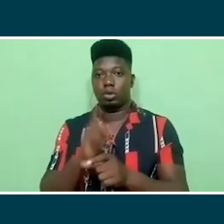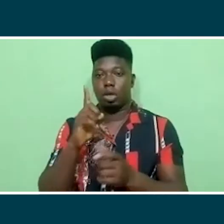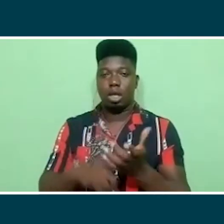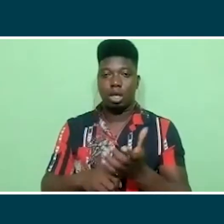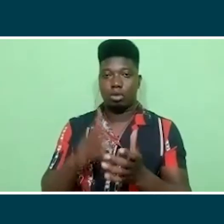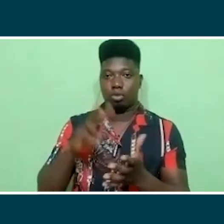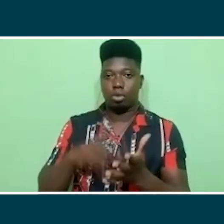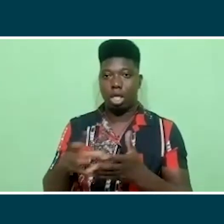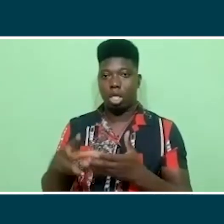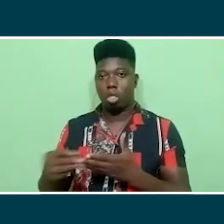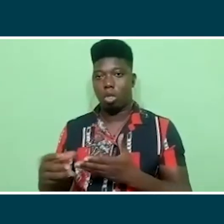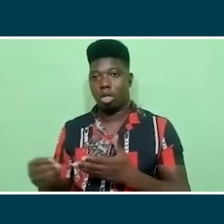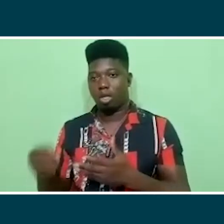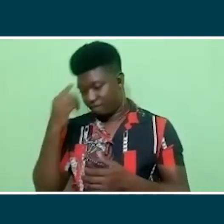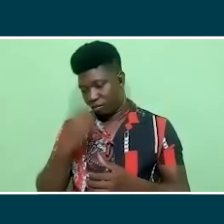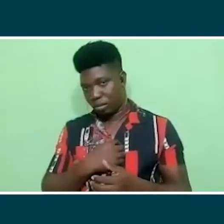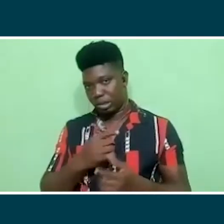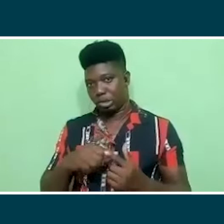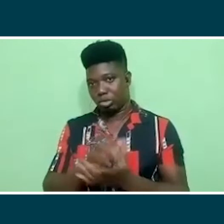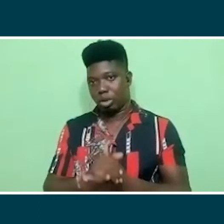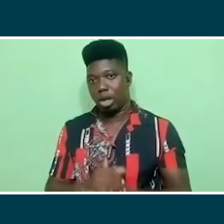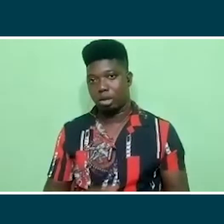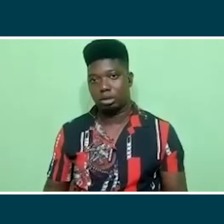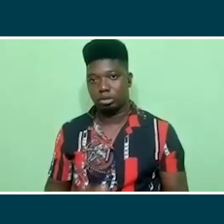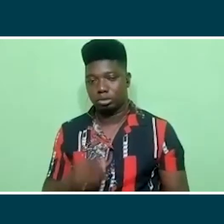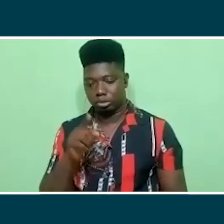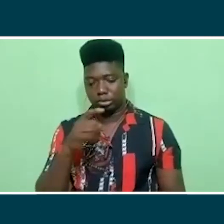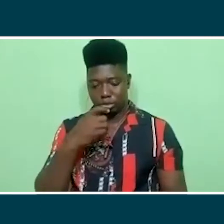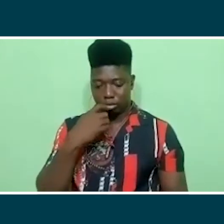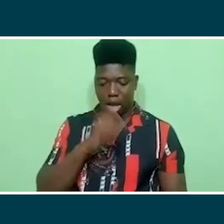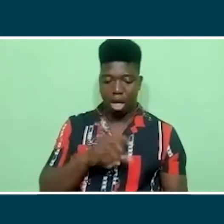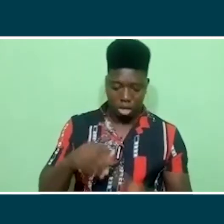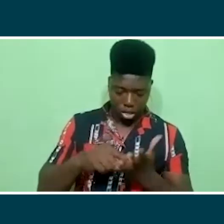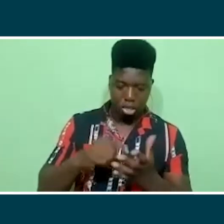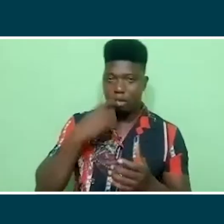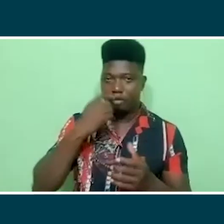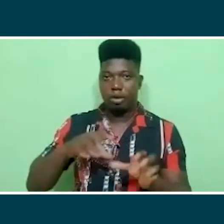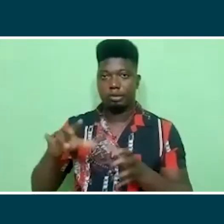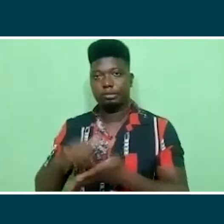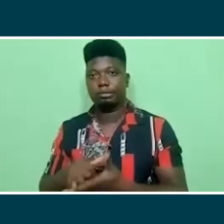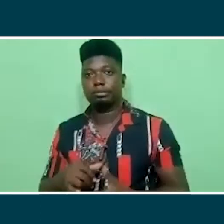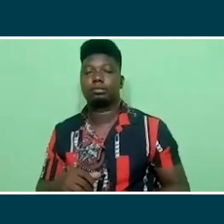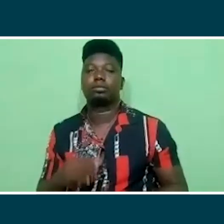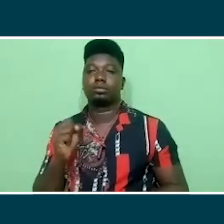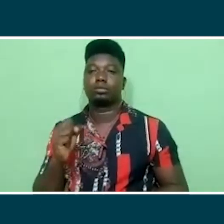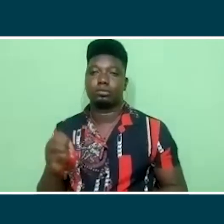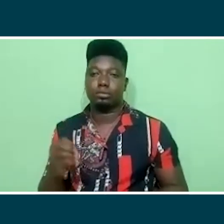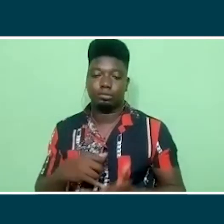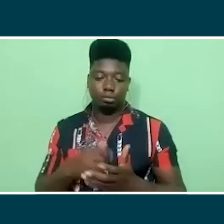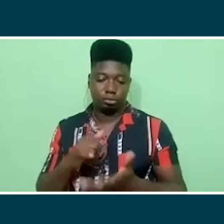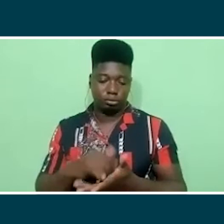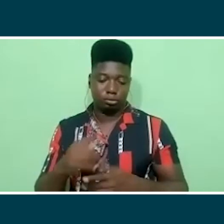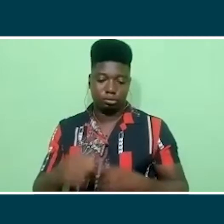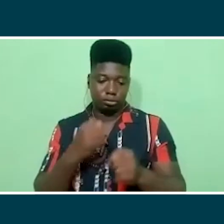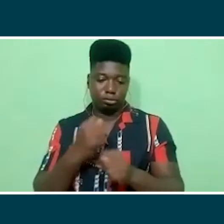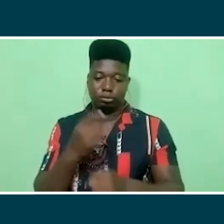for me to marry. So you need to do this, you need to do that, you need to do this. So if such kind of things are not taken away, I